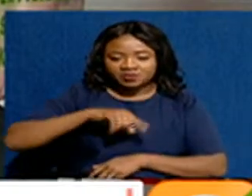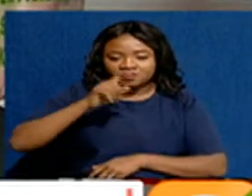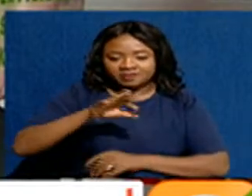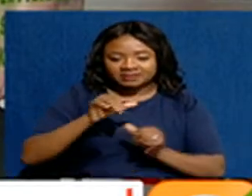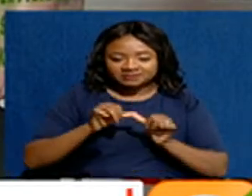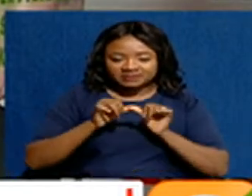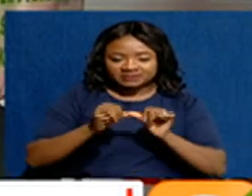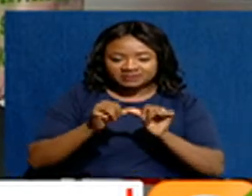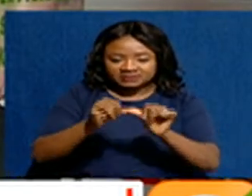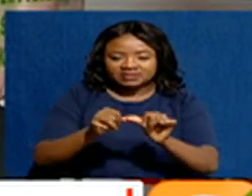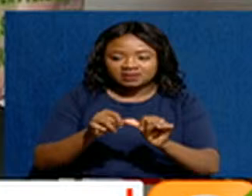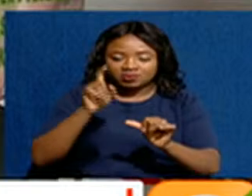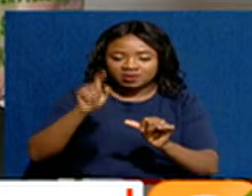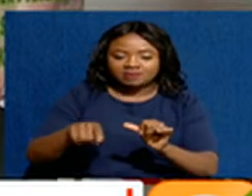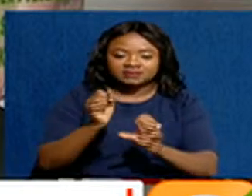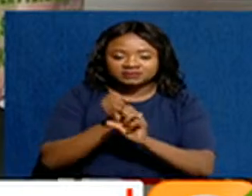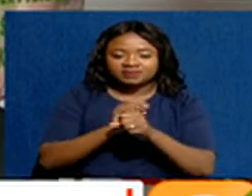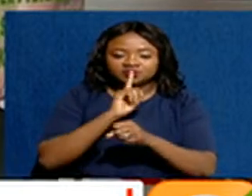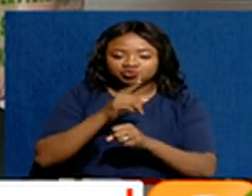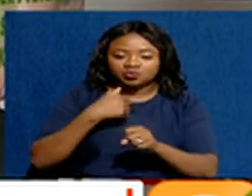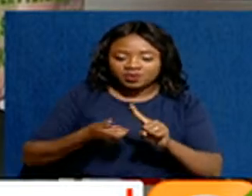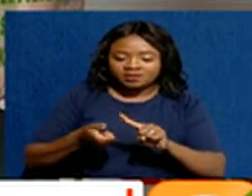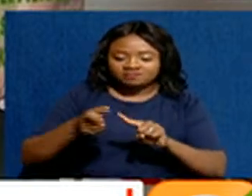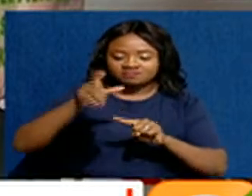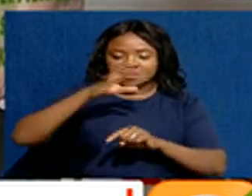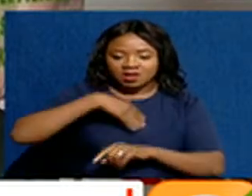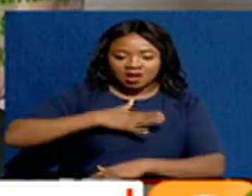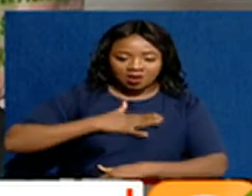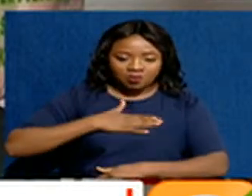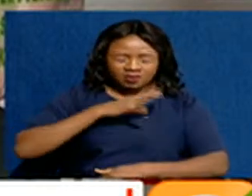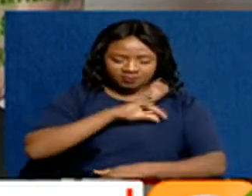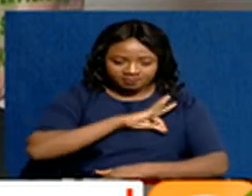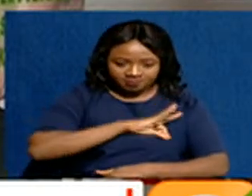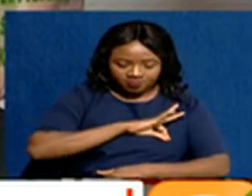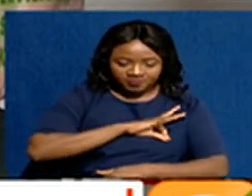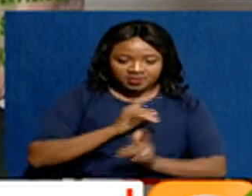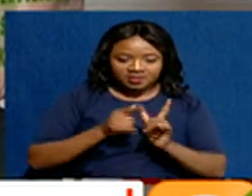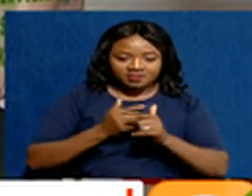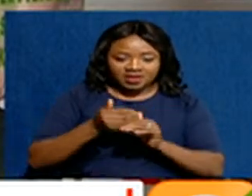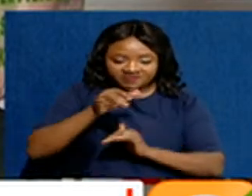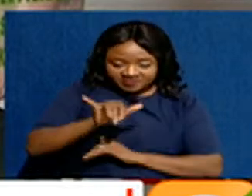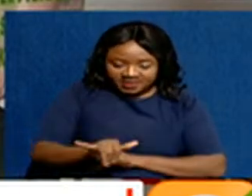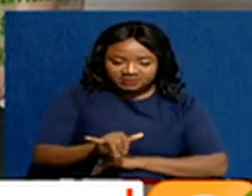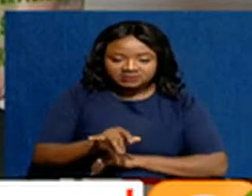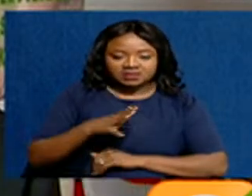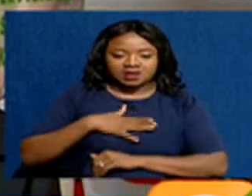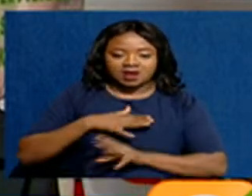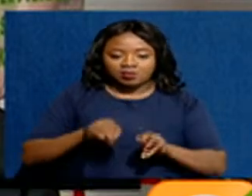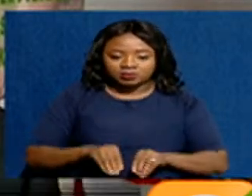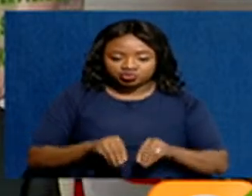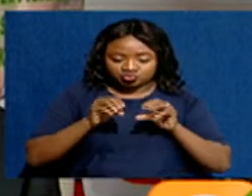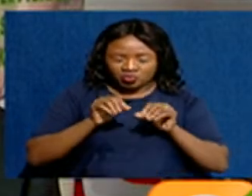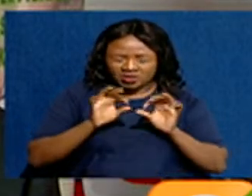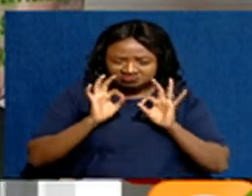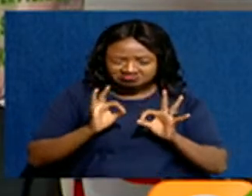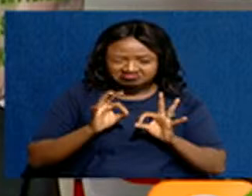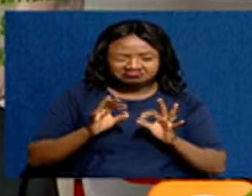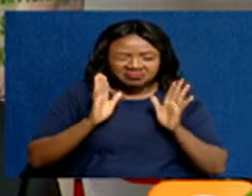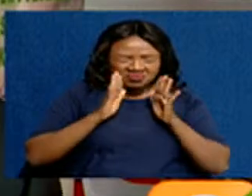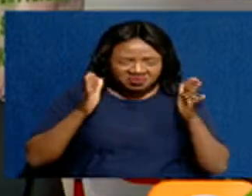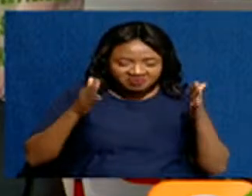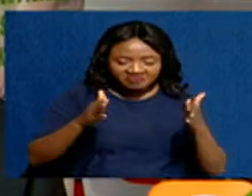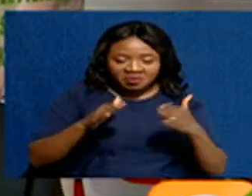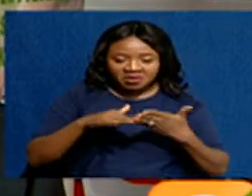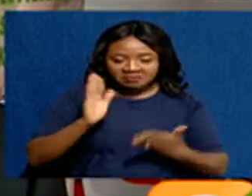need to ensure that you increase your yield. That's your first point. From there on, your soil health focus